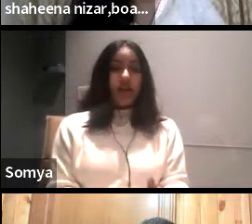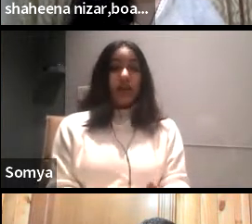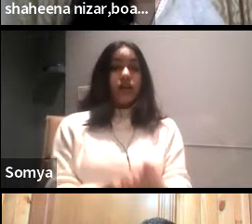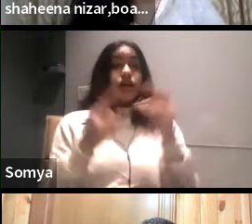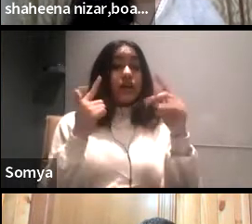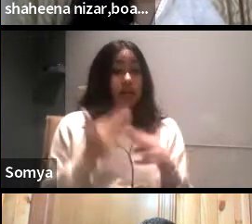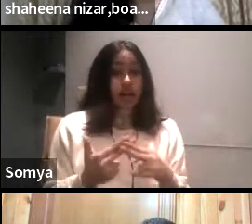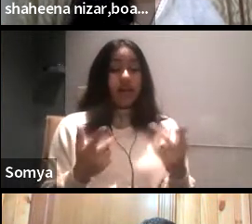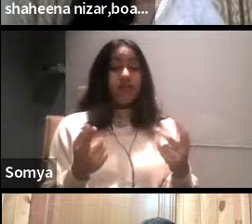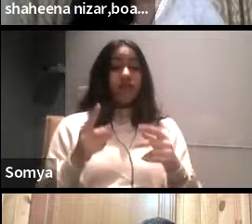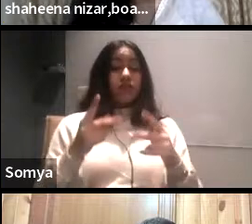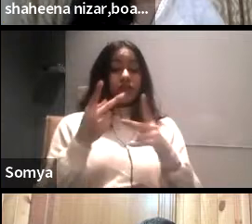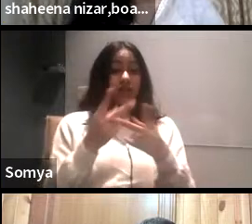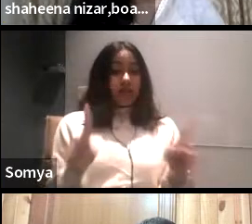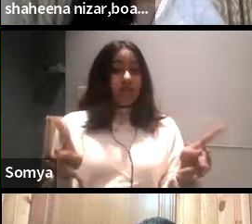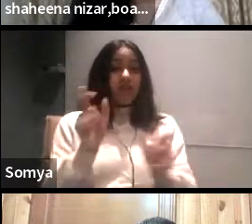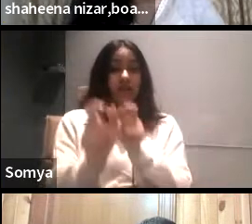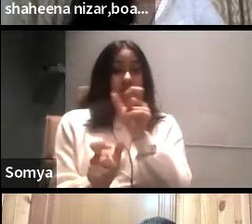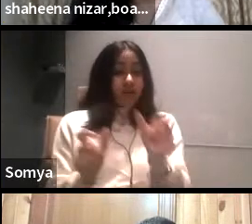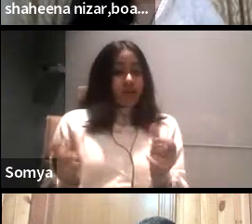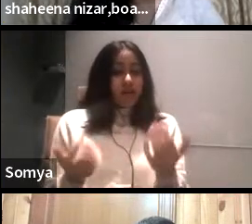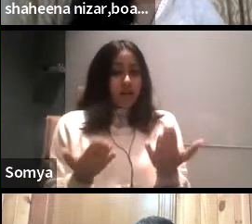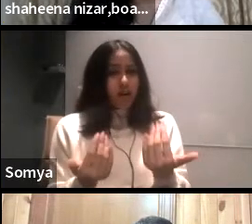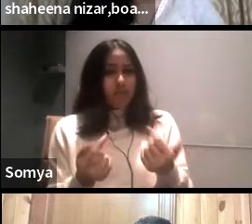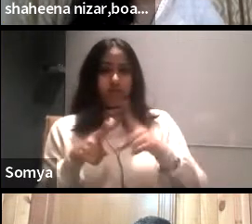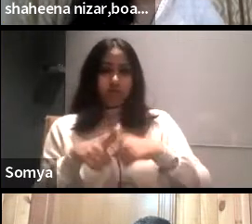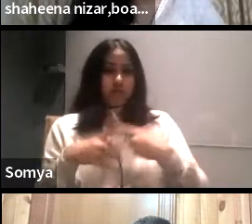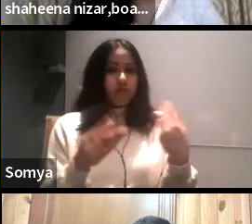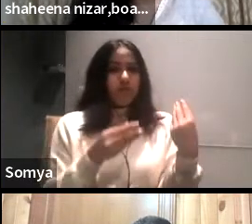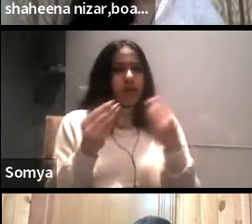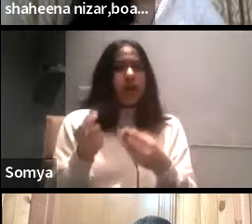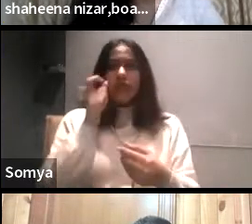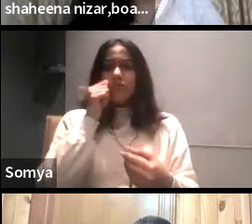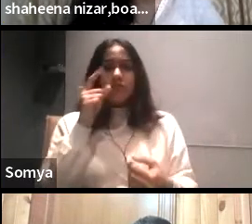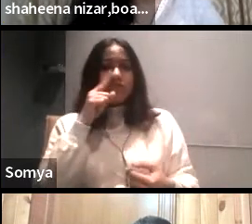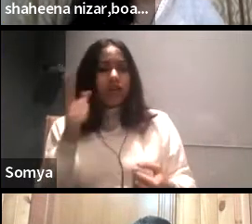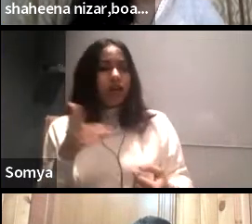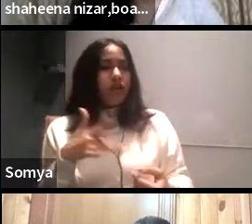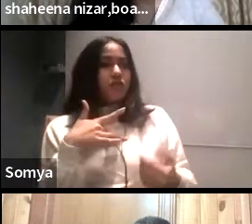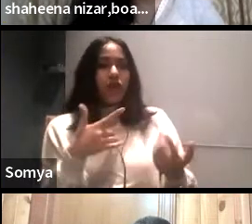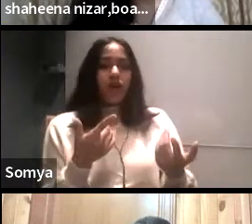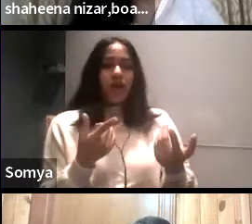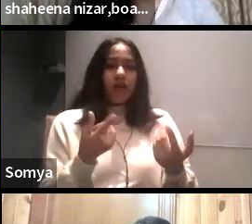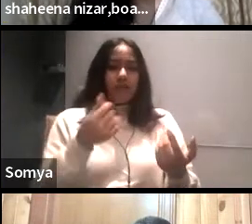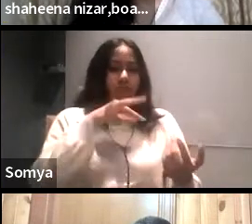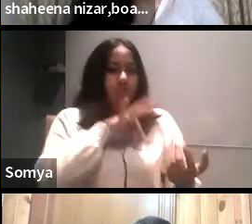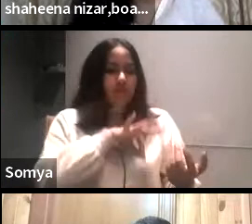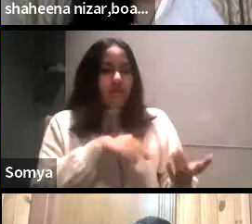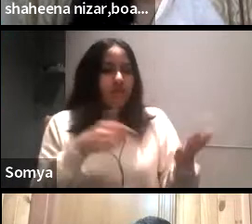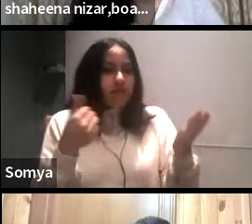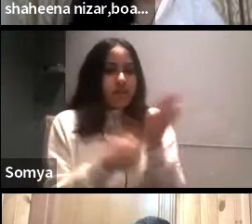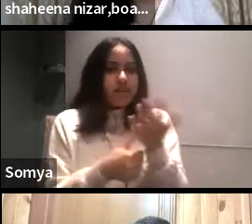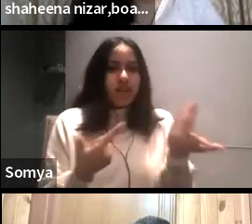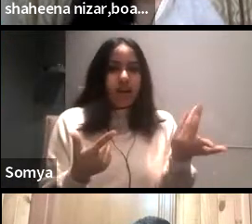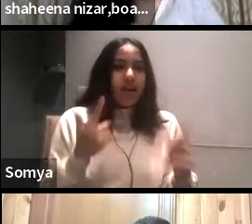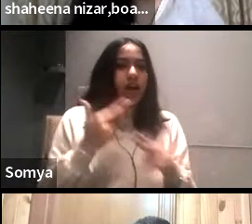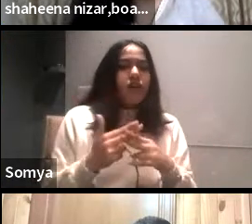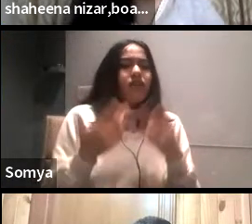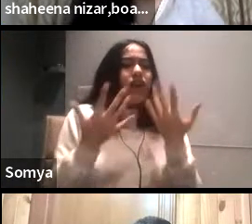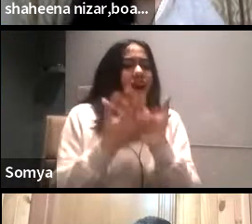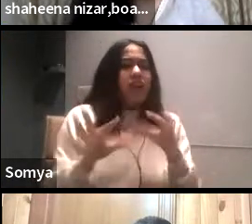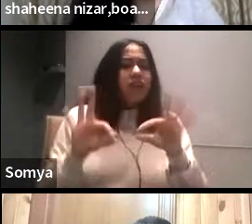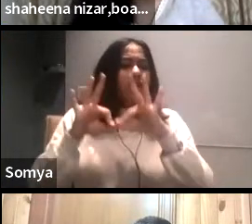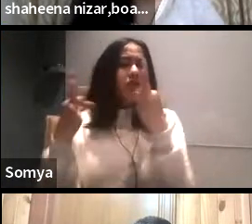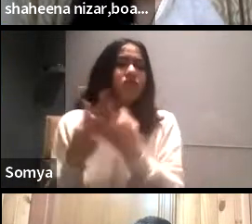person gets a job, that is the time he or she feels that they can earn money and they are no more a burden